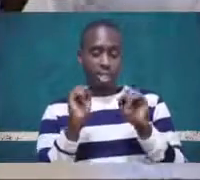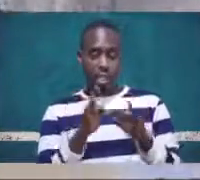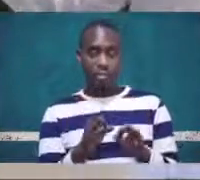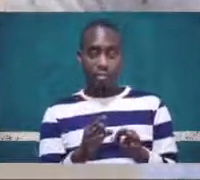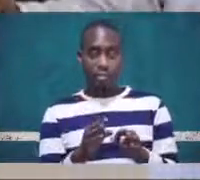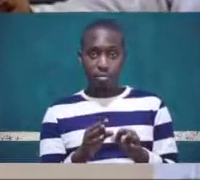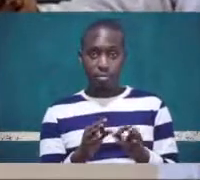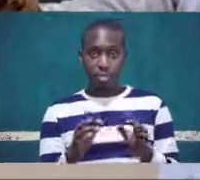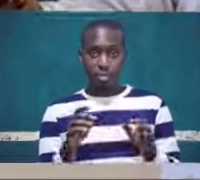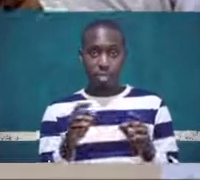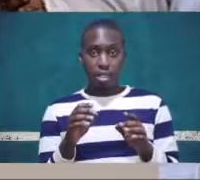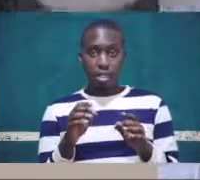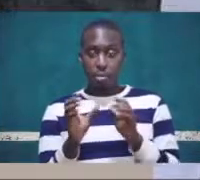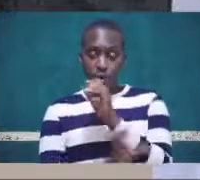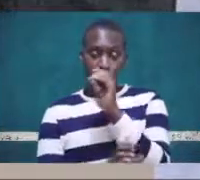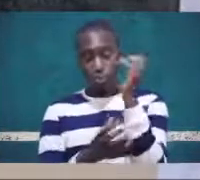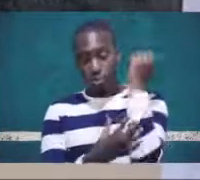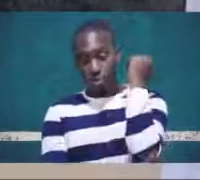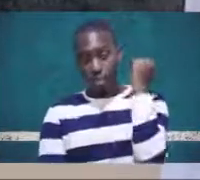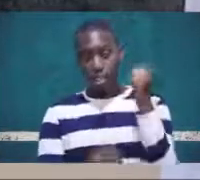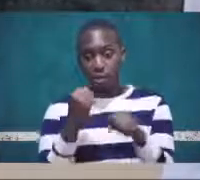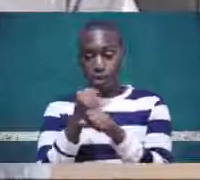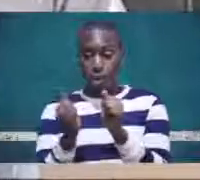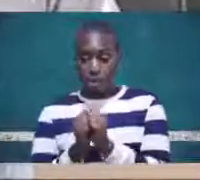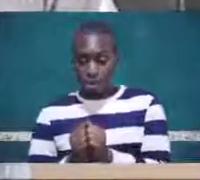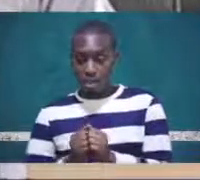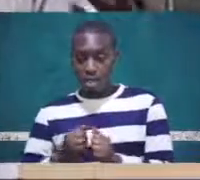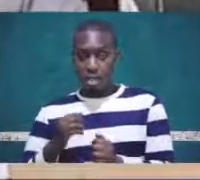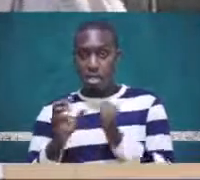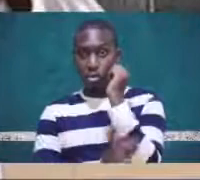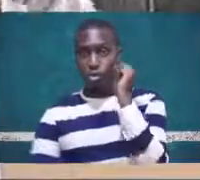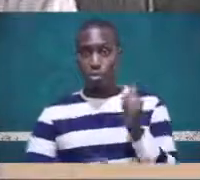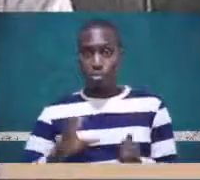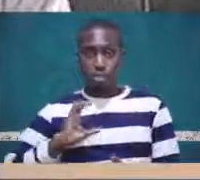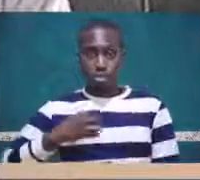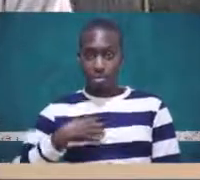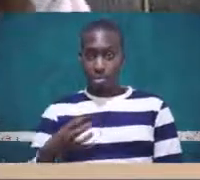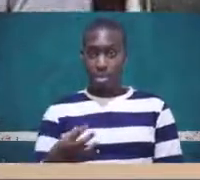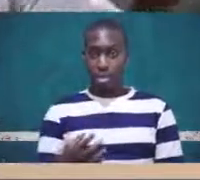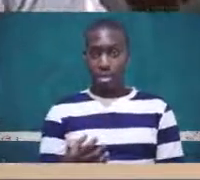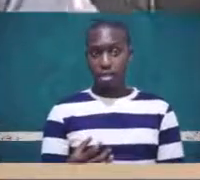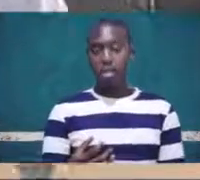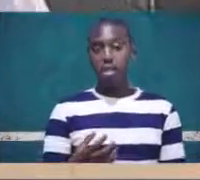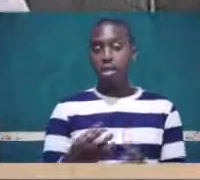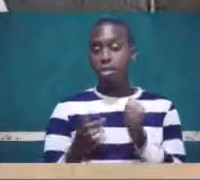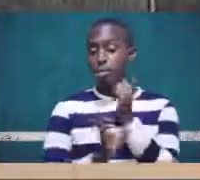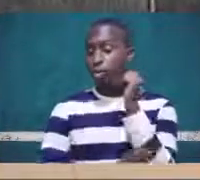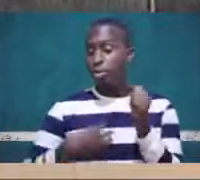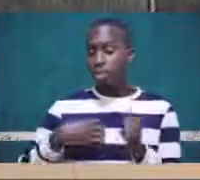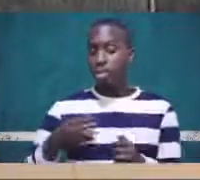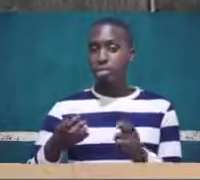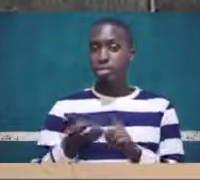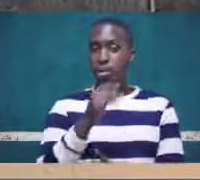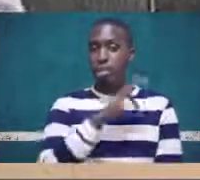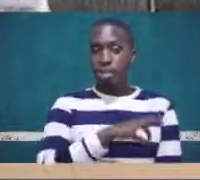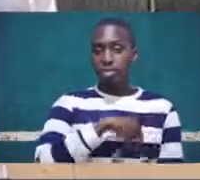with an MDC, the more developed country, will benefit more from an LDC.